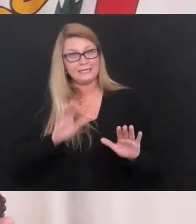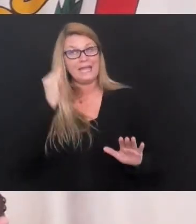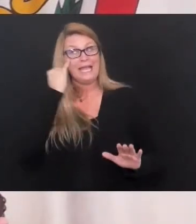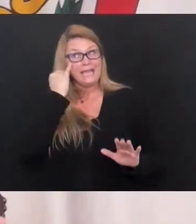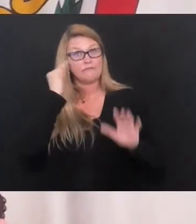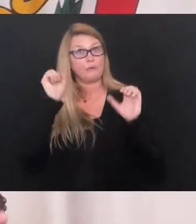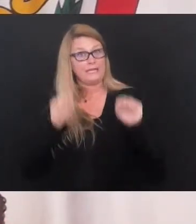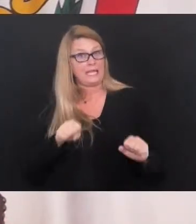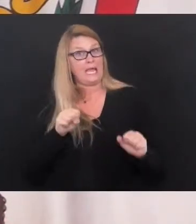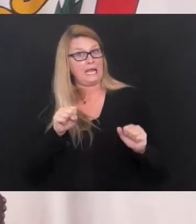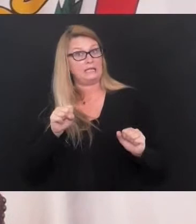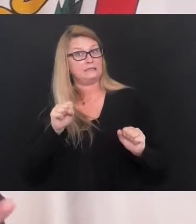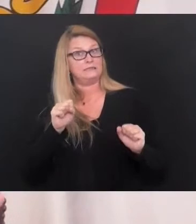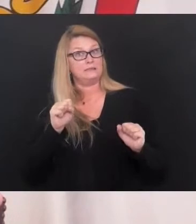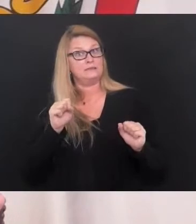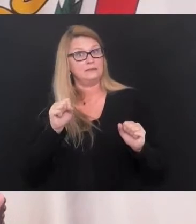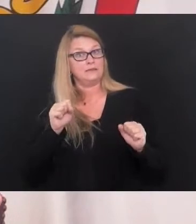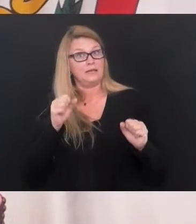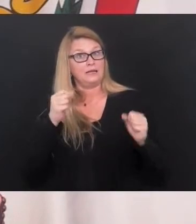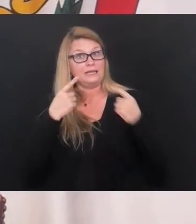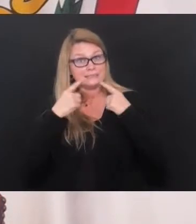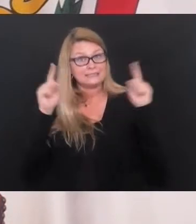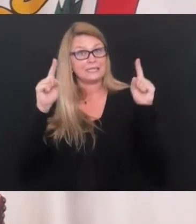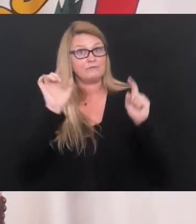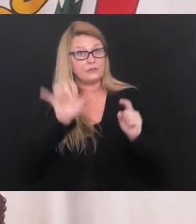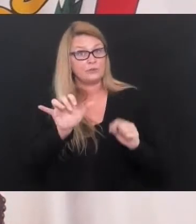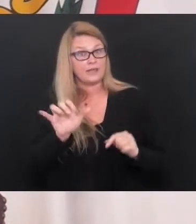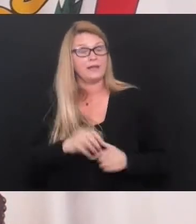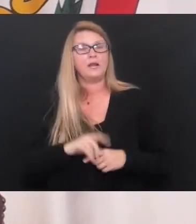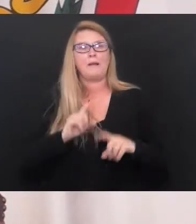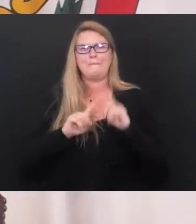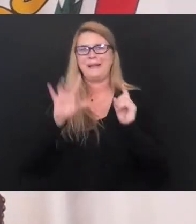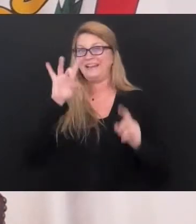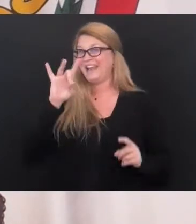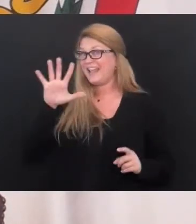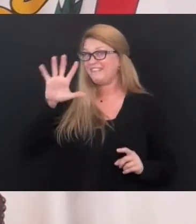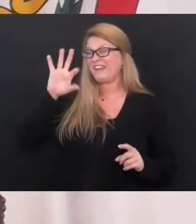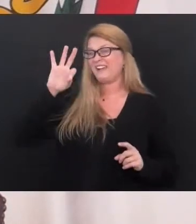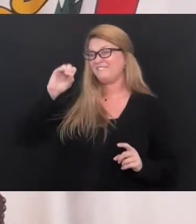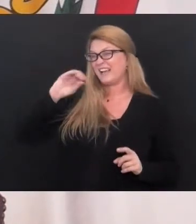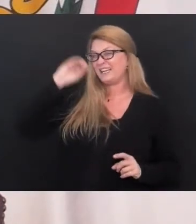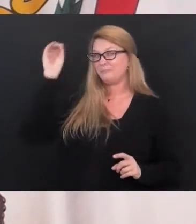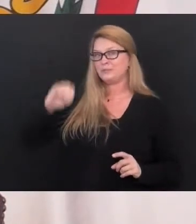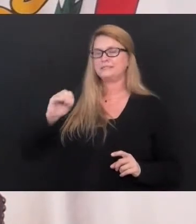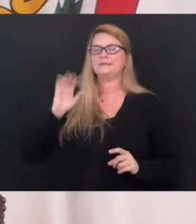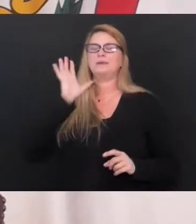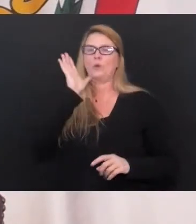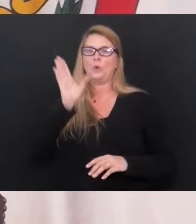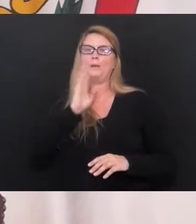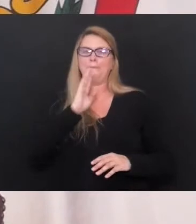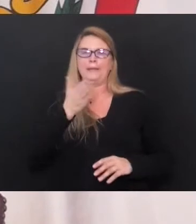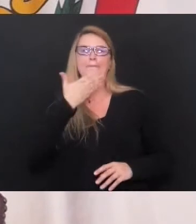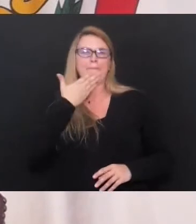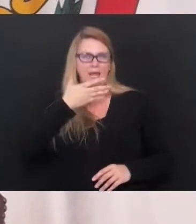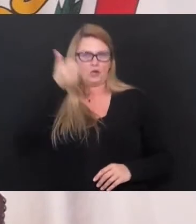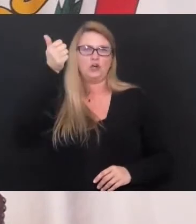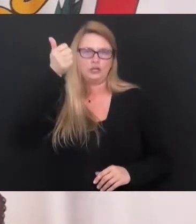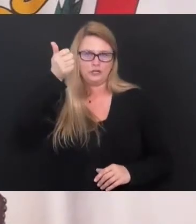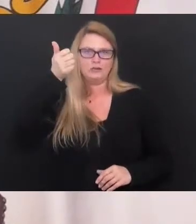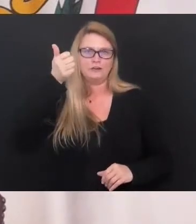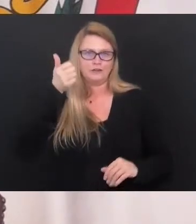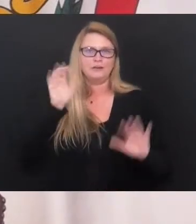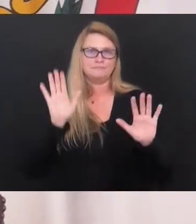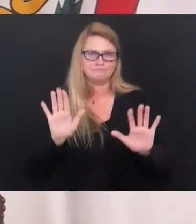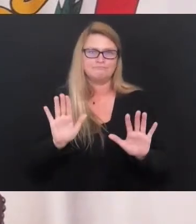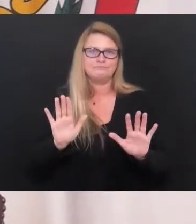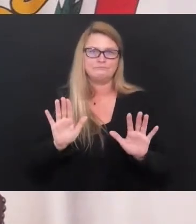achieve that, but really and truly, if we could get 85 or 90%, it would even be so much better. Now, and